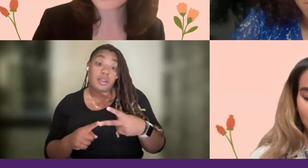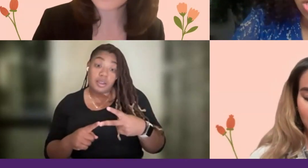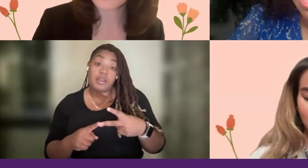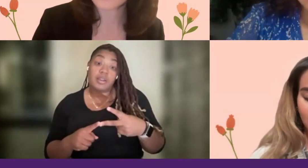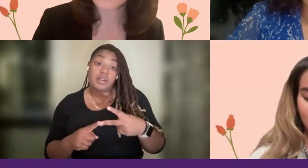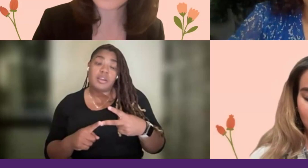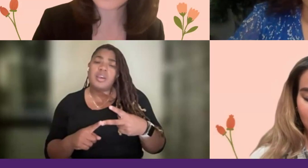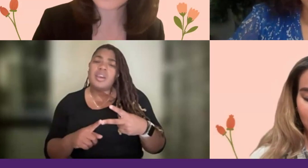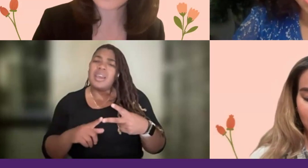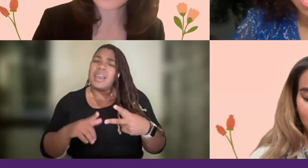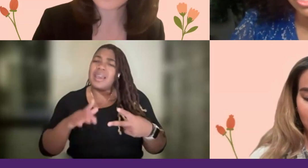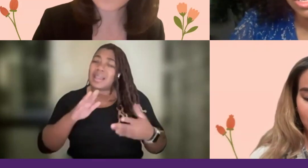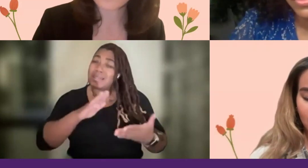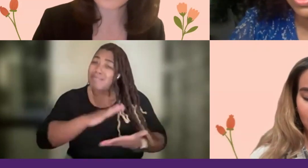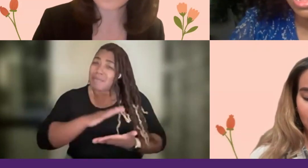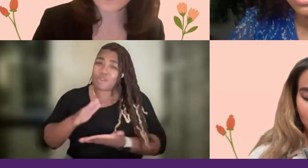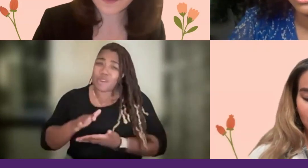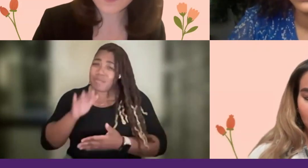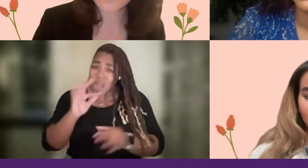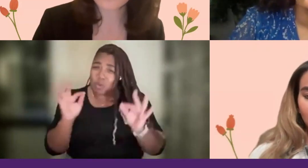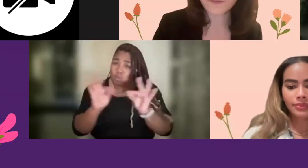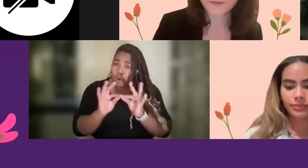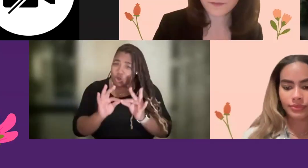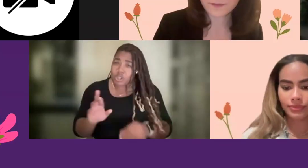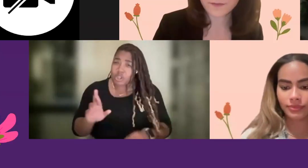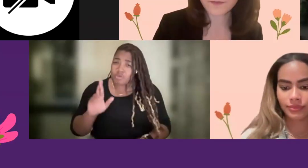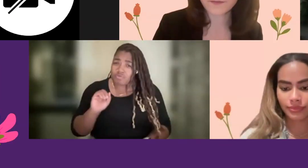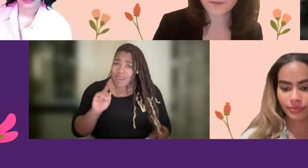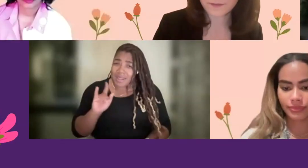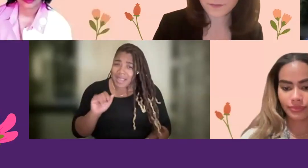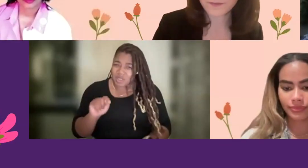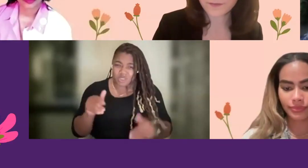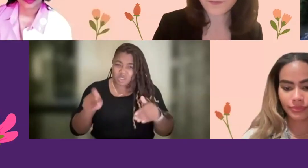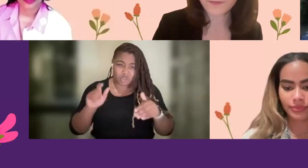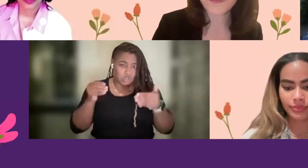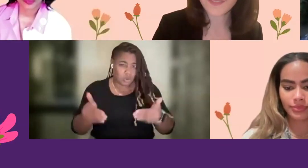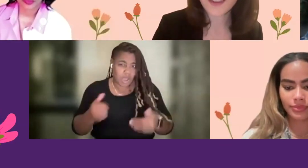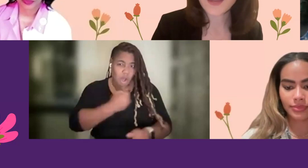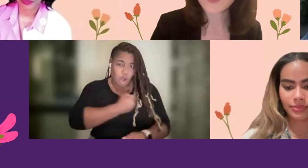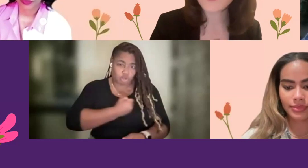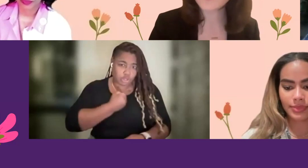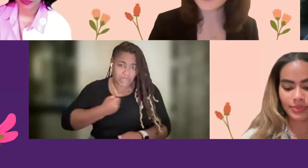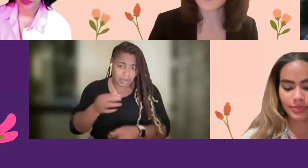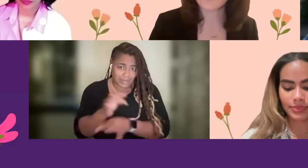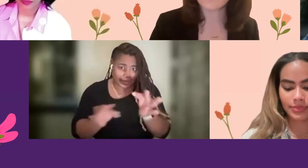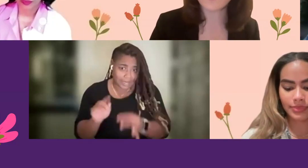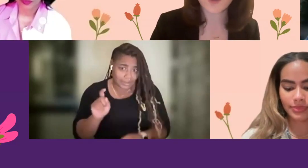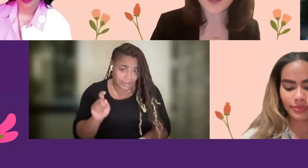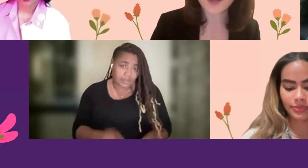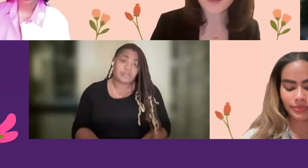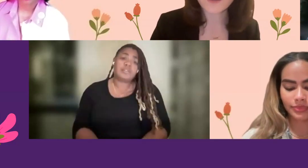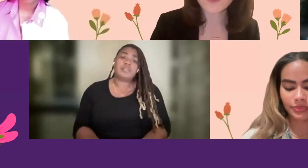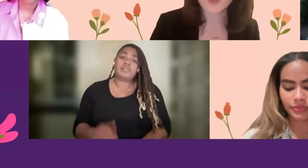say a mammogram isn't worth the radiation if you're dense? Should you do an ultrasound instead? Dr. Hauser? Yeah, so those are all